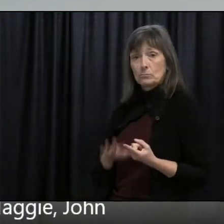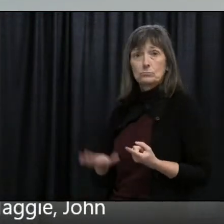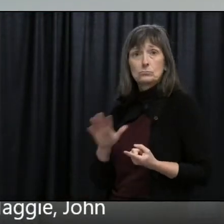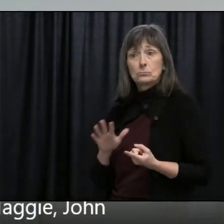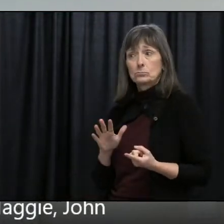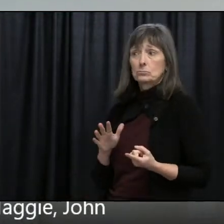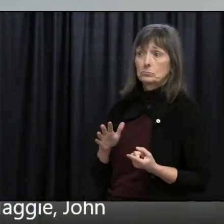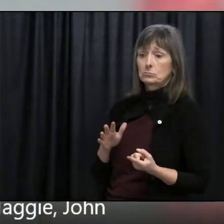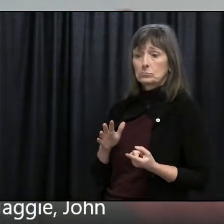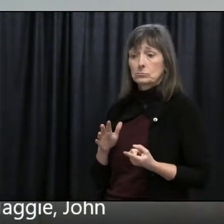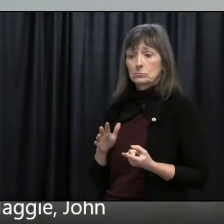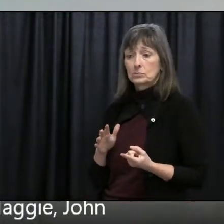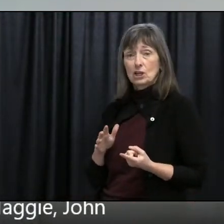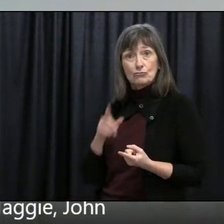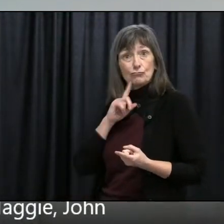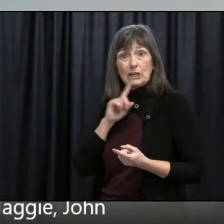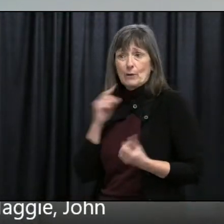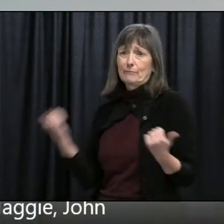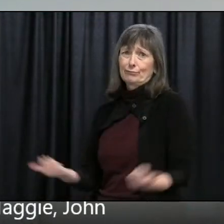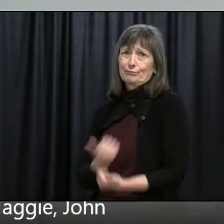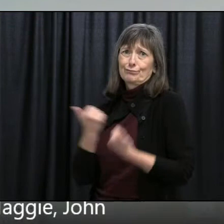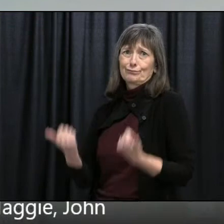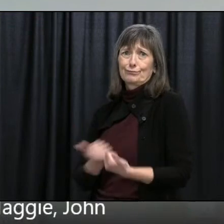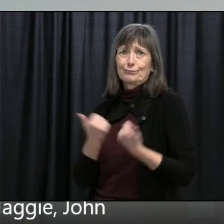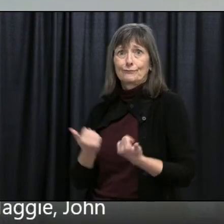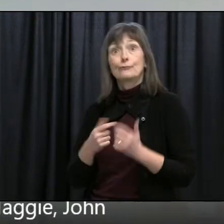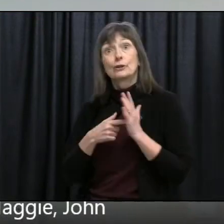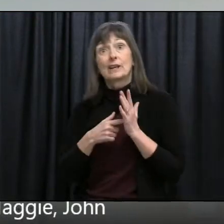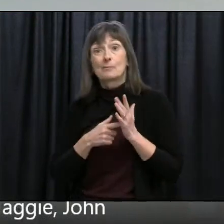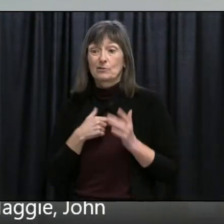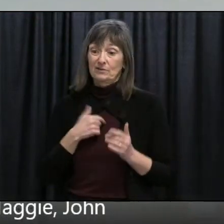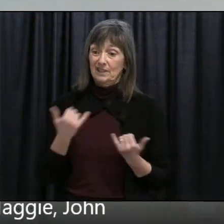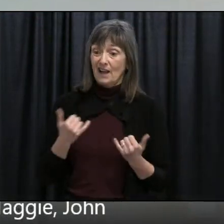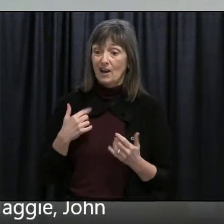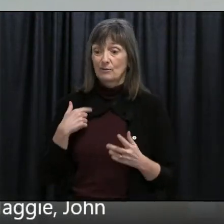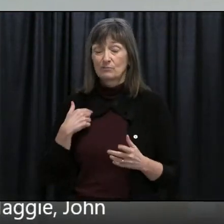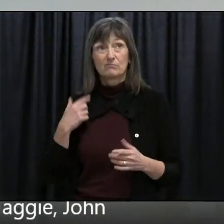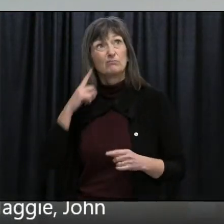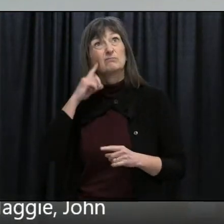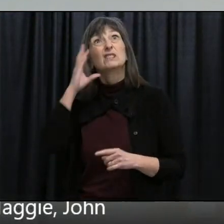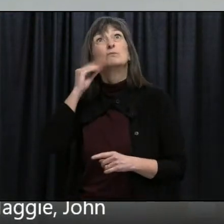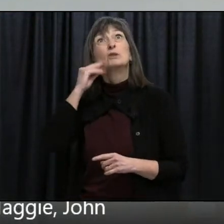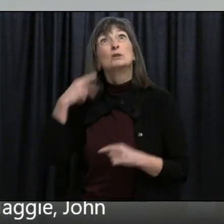50% of what could be done based on our flu experience, for example, this last fall.